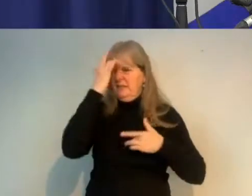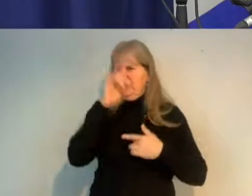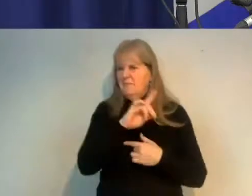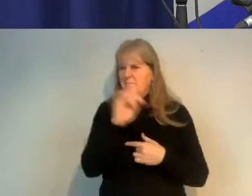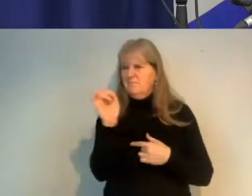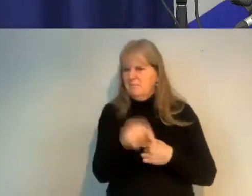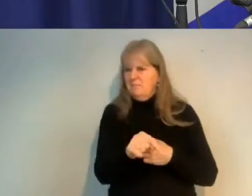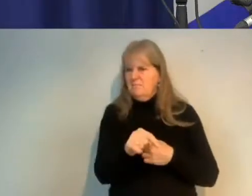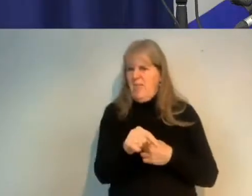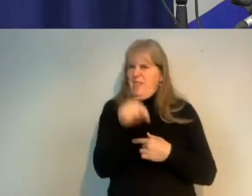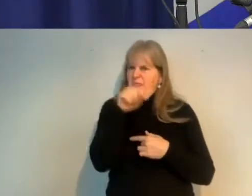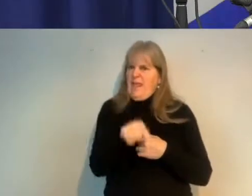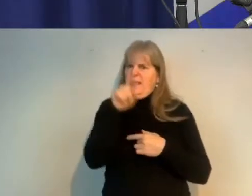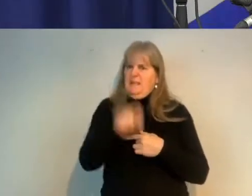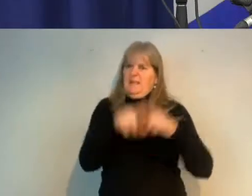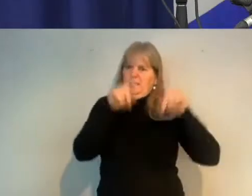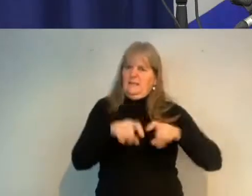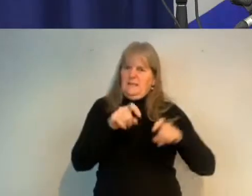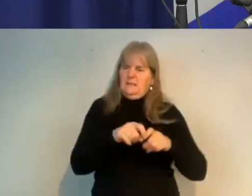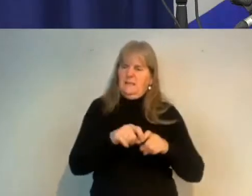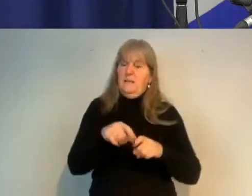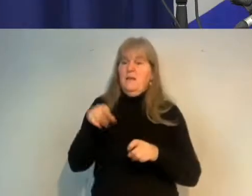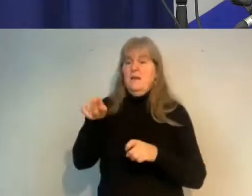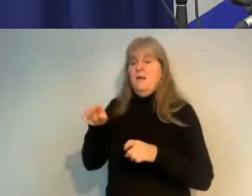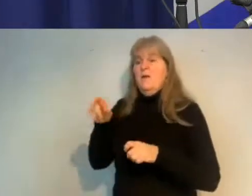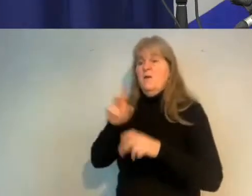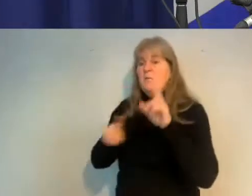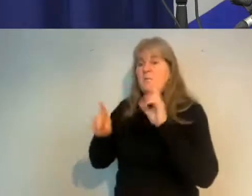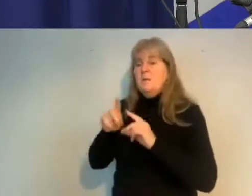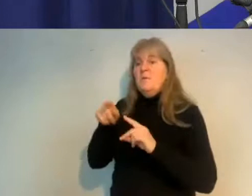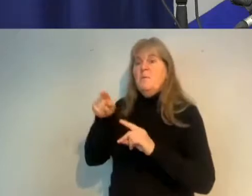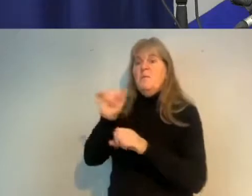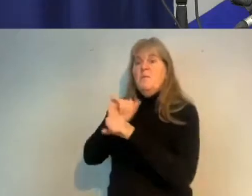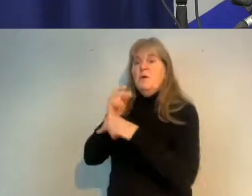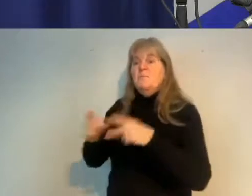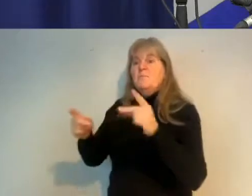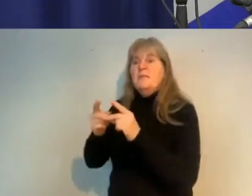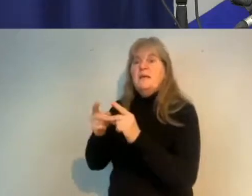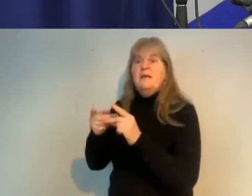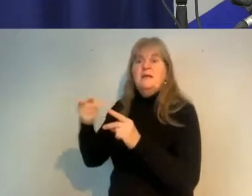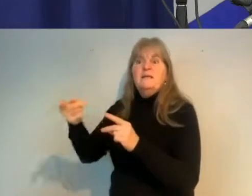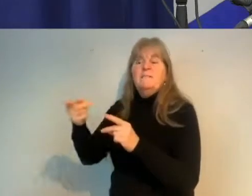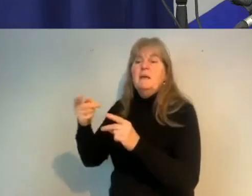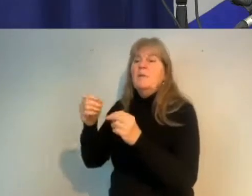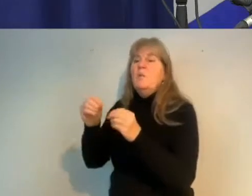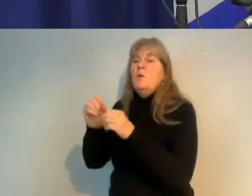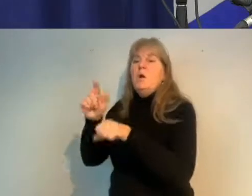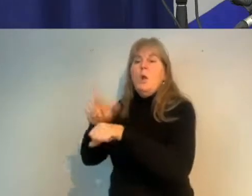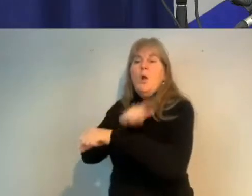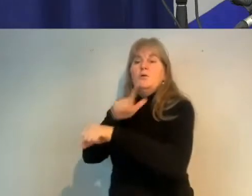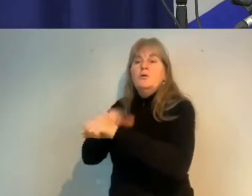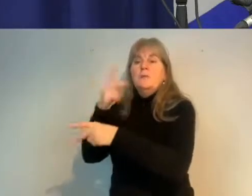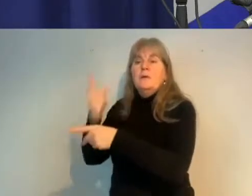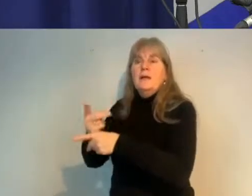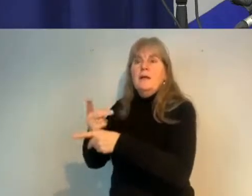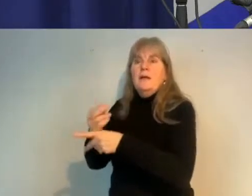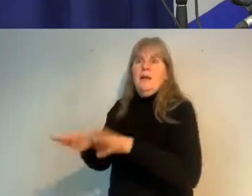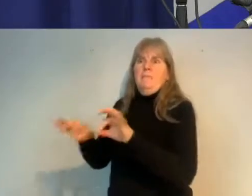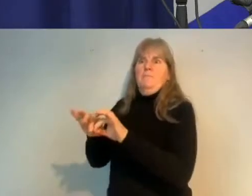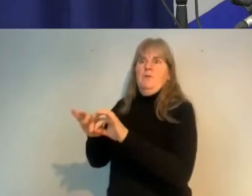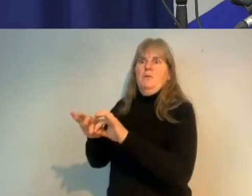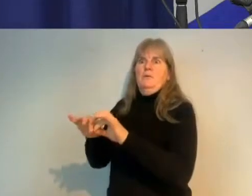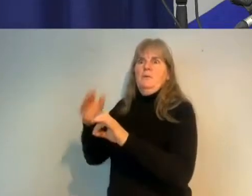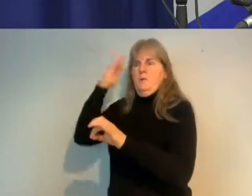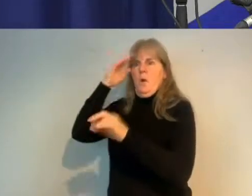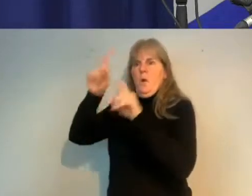Some work in a place where they may expose a vulnerable person, such as long-term care. They need to test to make sure